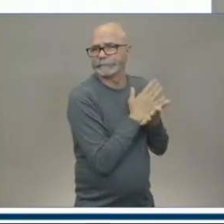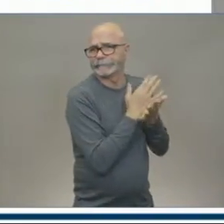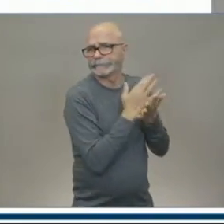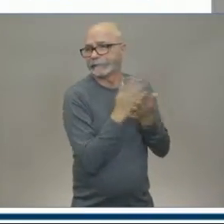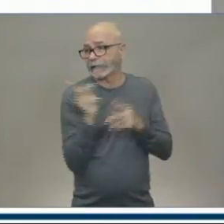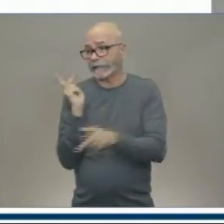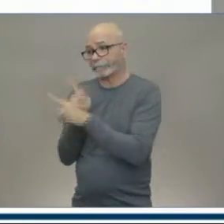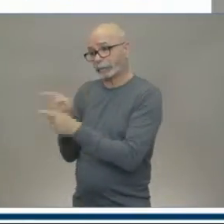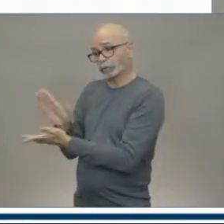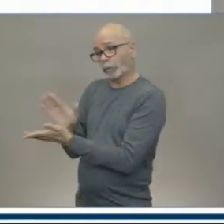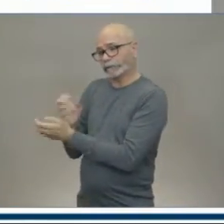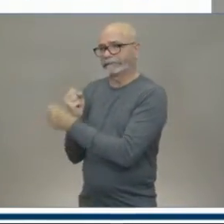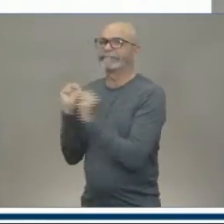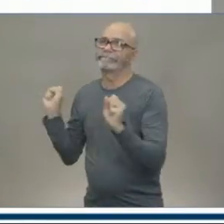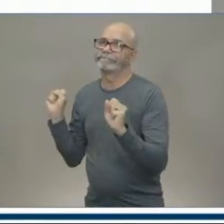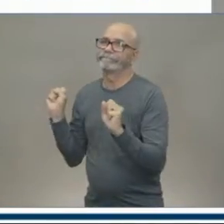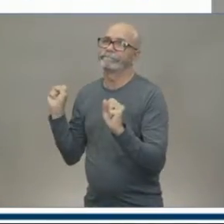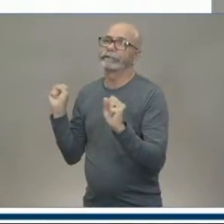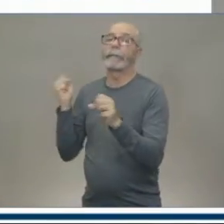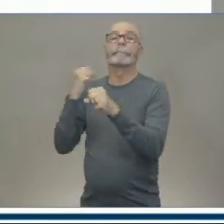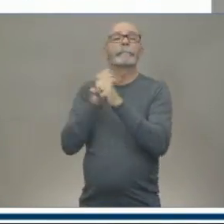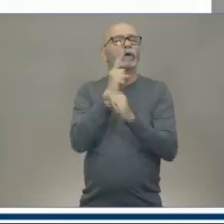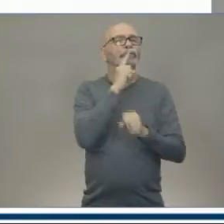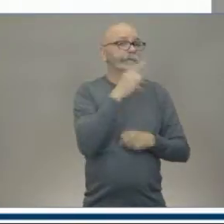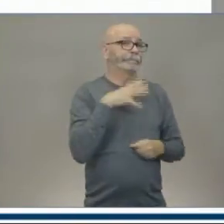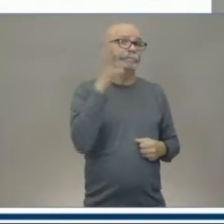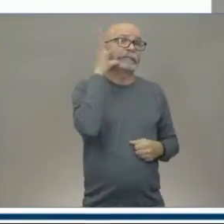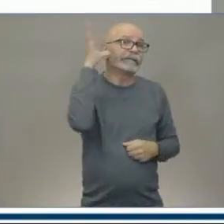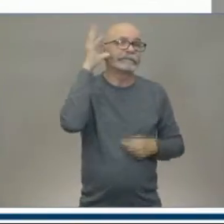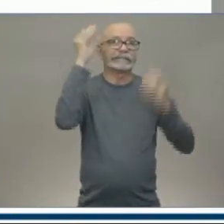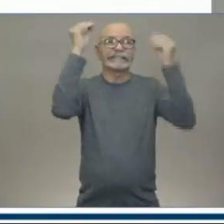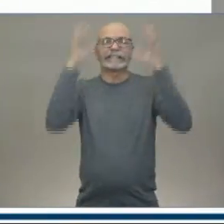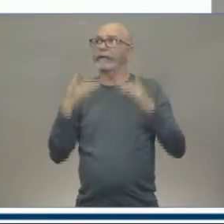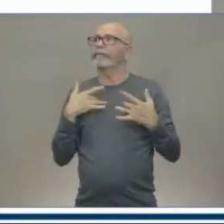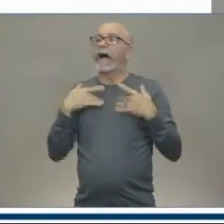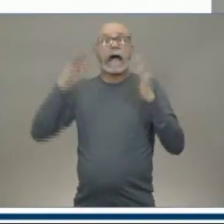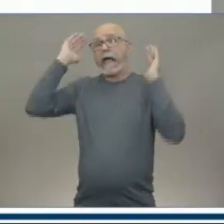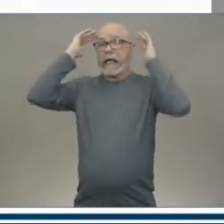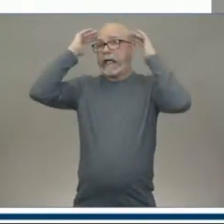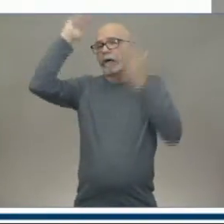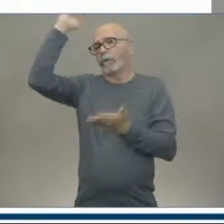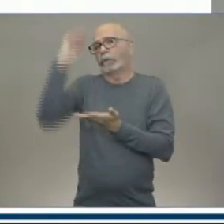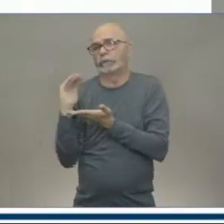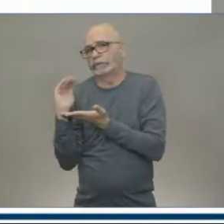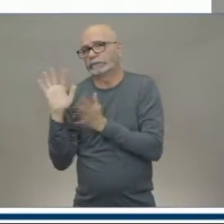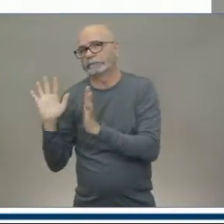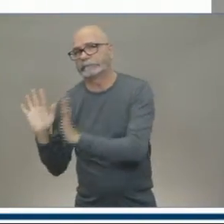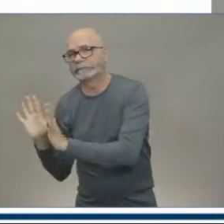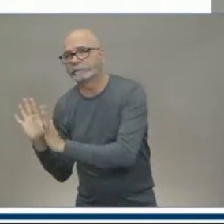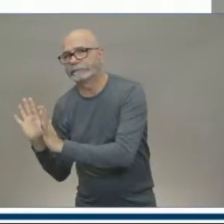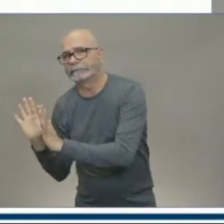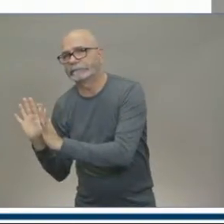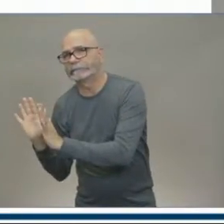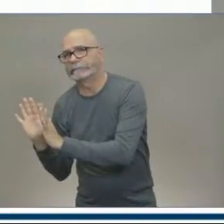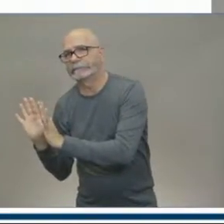make sure that parents and teachers have the confidence that the schools remain safe. But